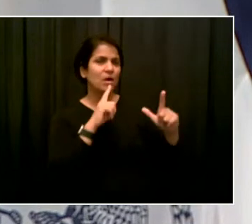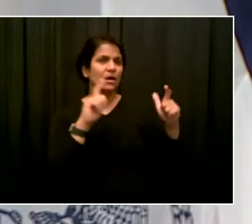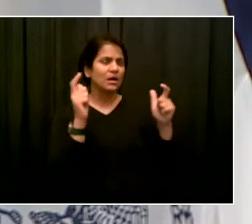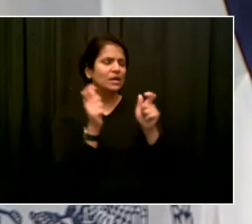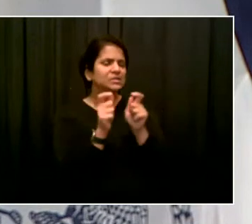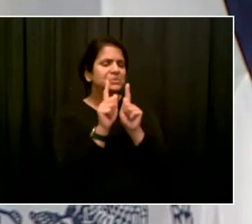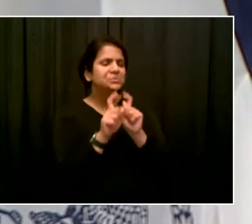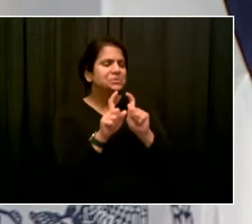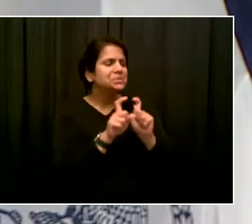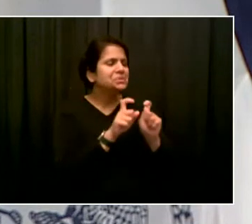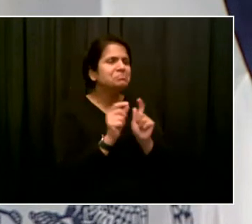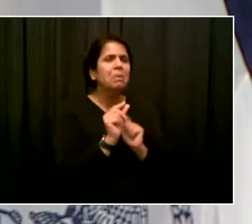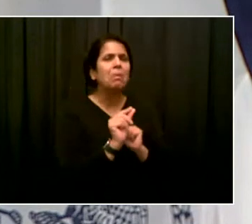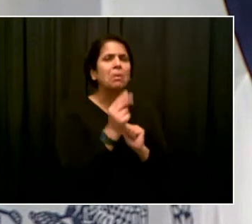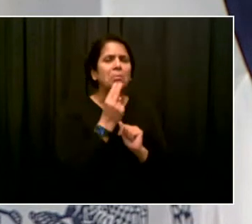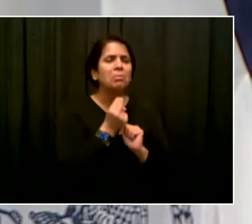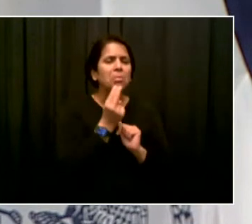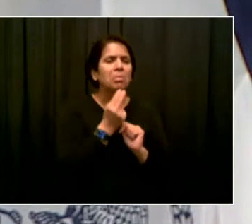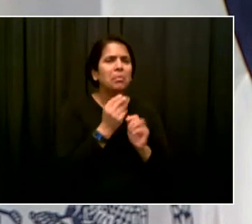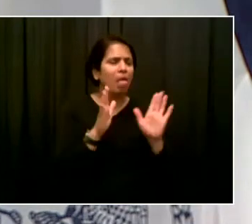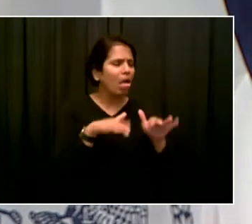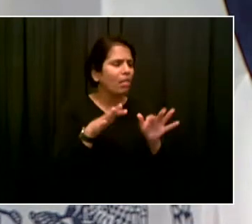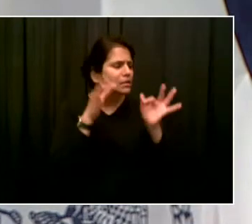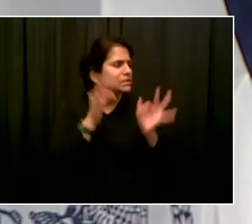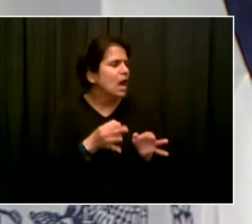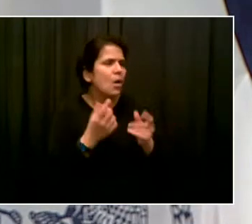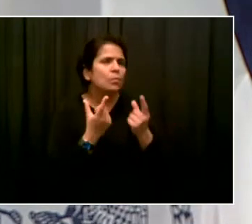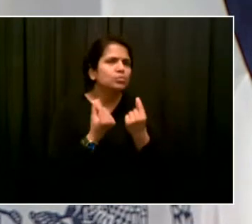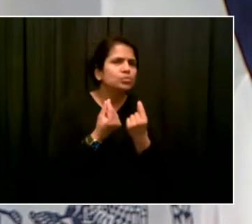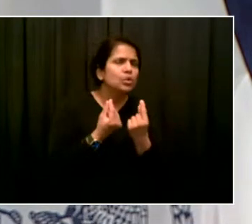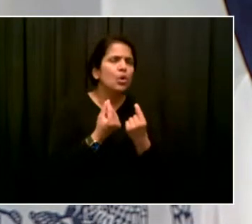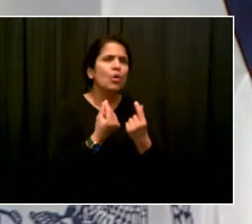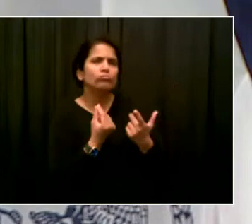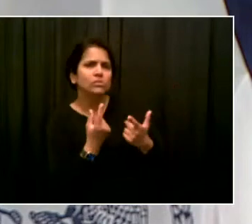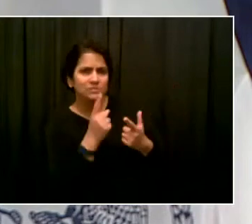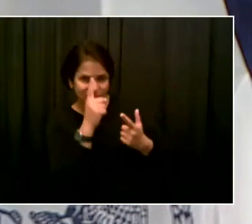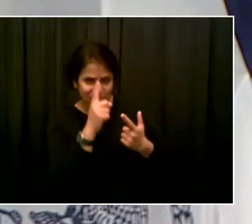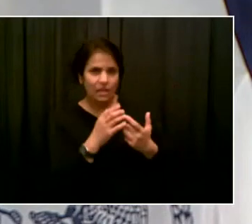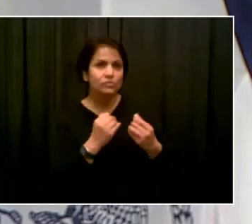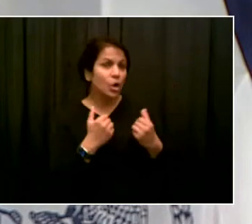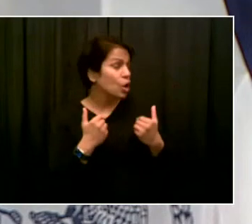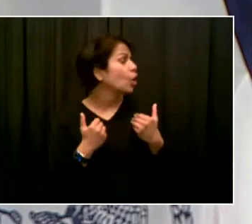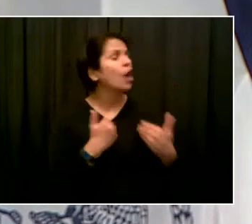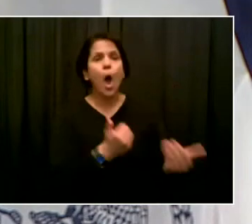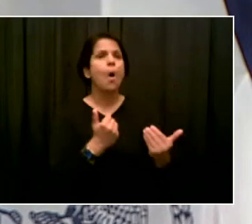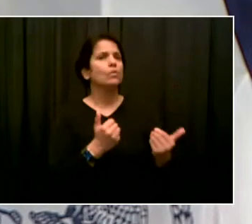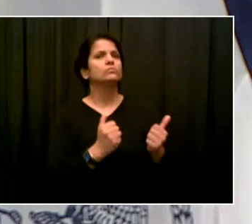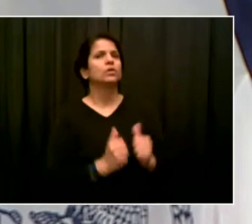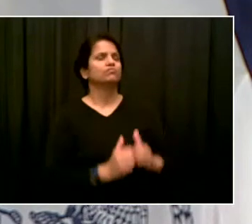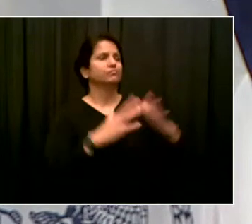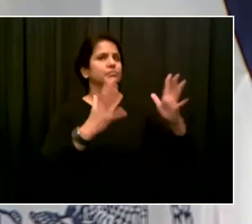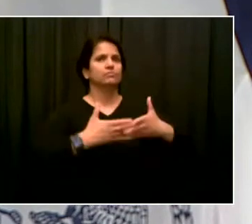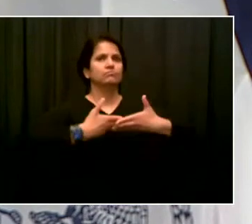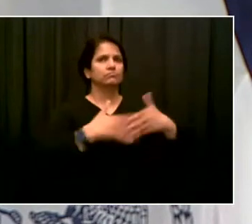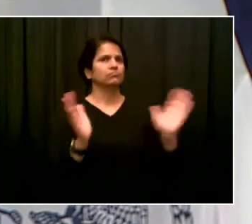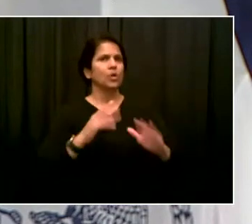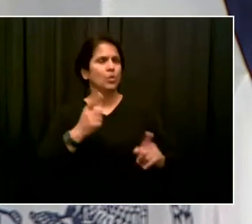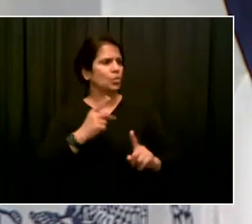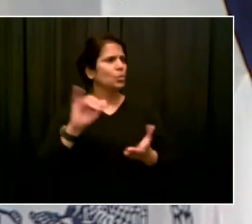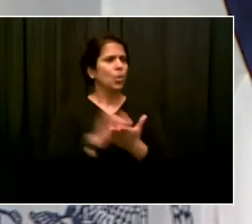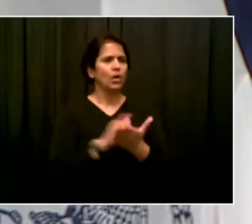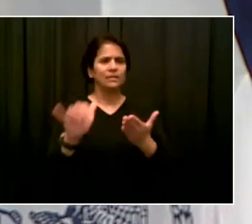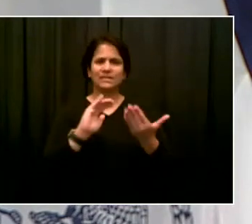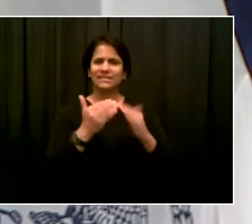than the 14th Street busway did. So why are you kind of fast forwarding through this pilot right now? Yeah, I